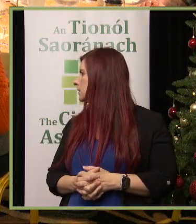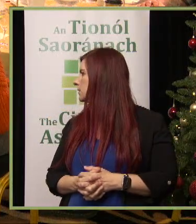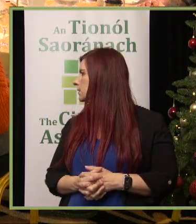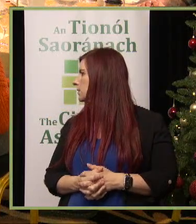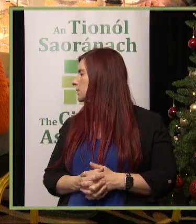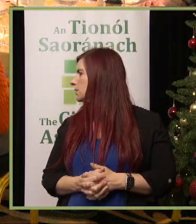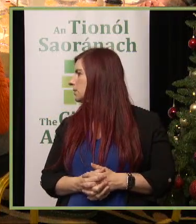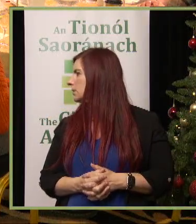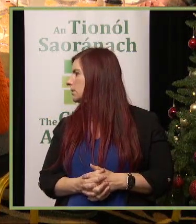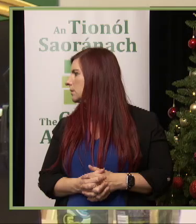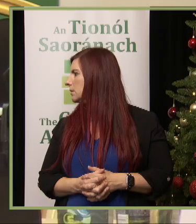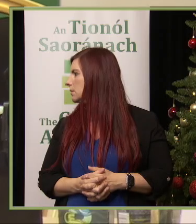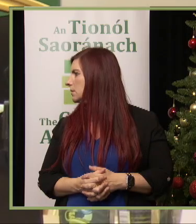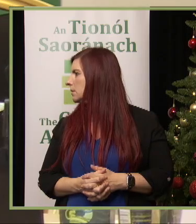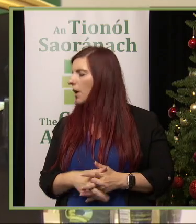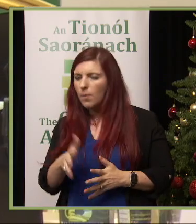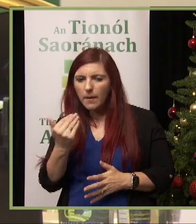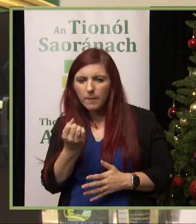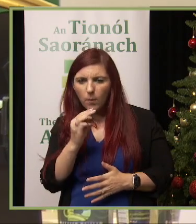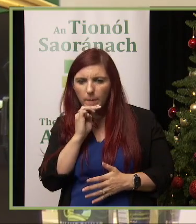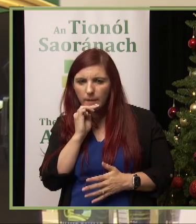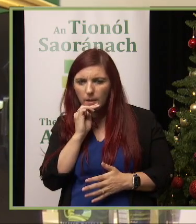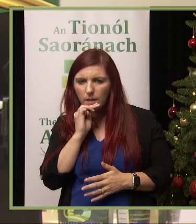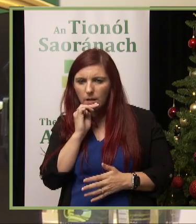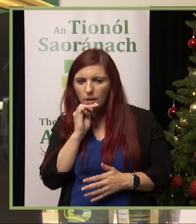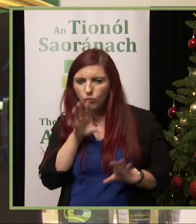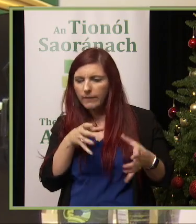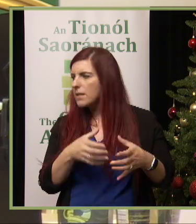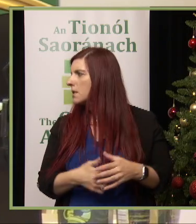Emma, can you speak to what ring-fenced means in this regard?